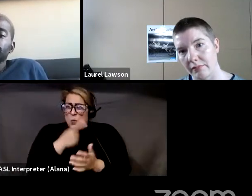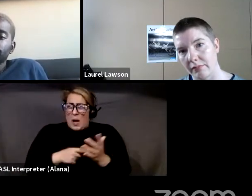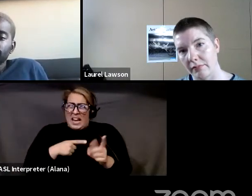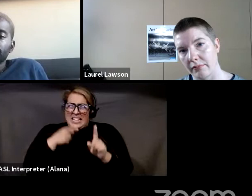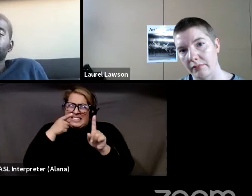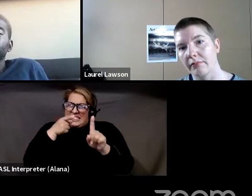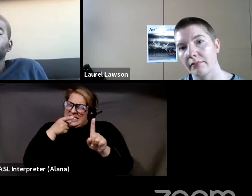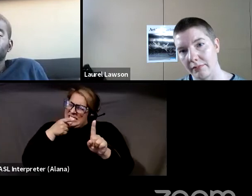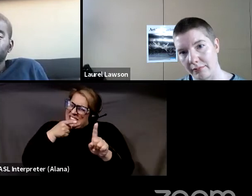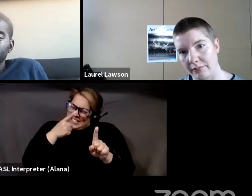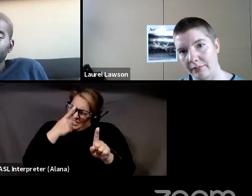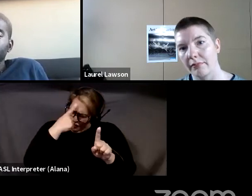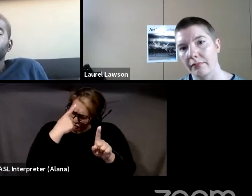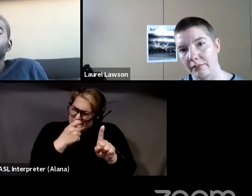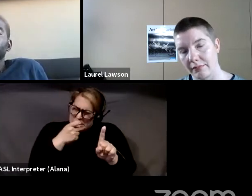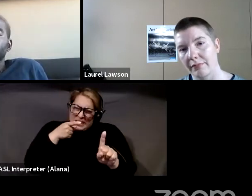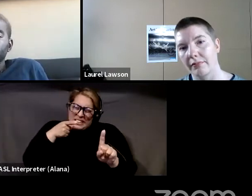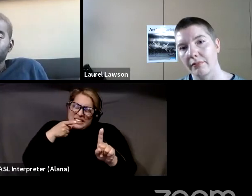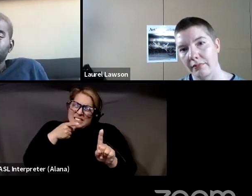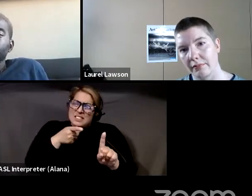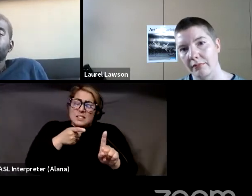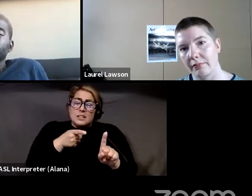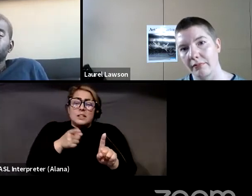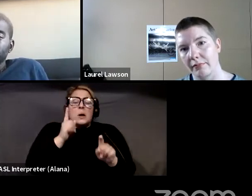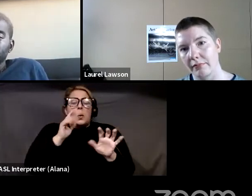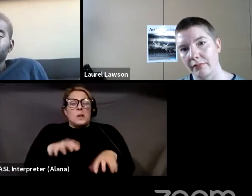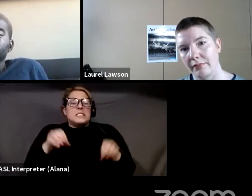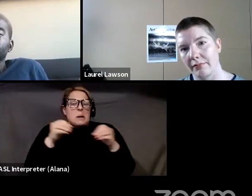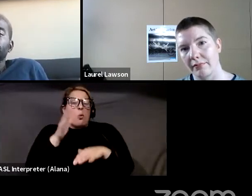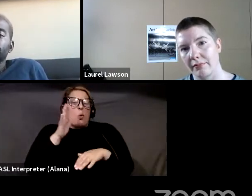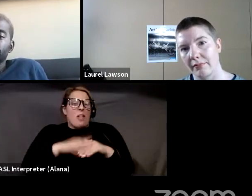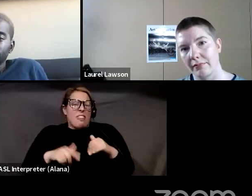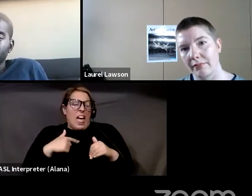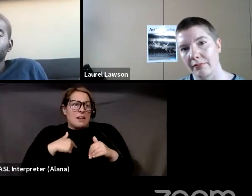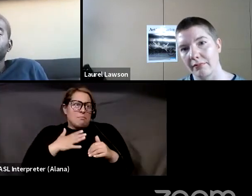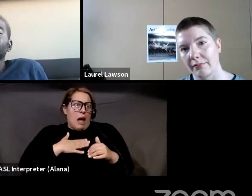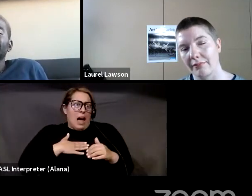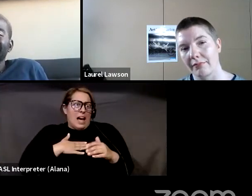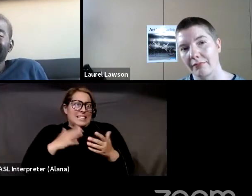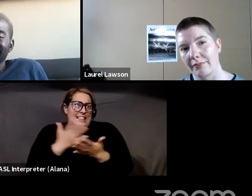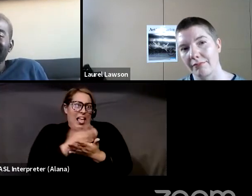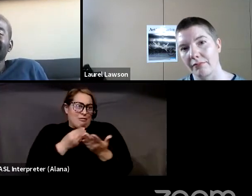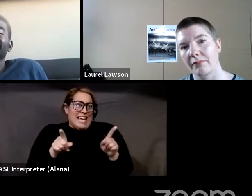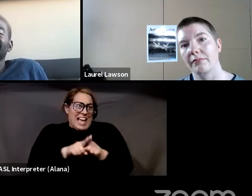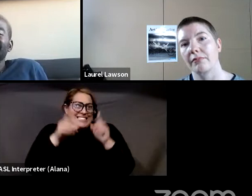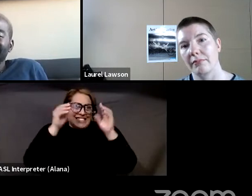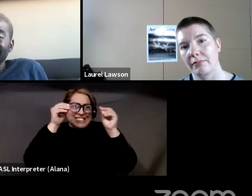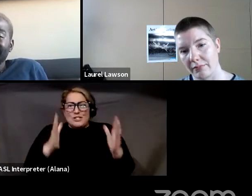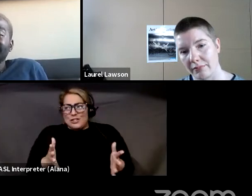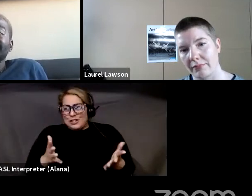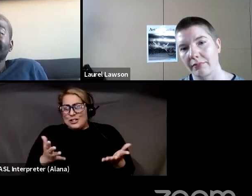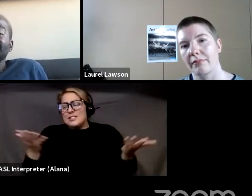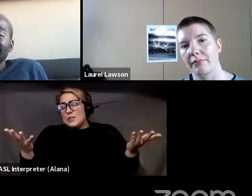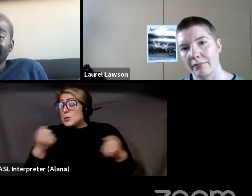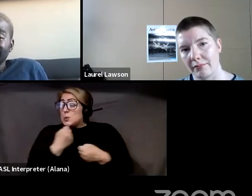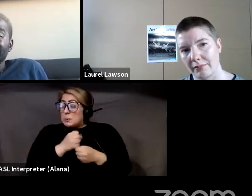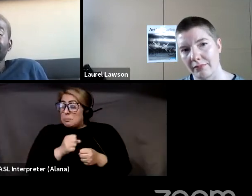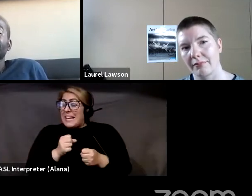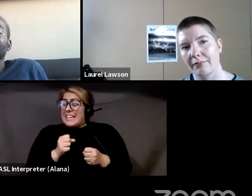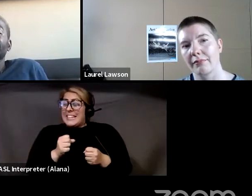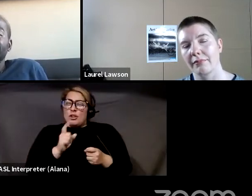dreaming of, it's going to take more than my teacher's salary to make it happen, to get people